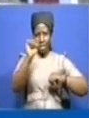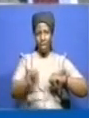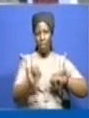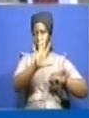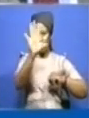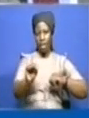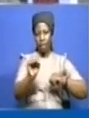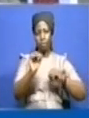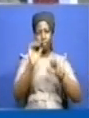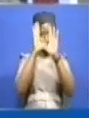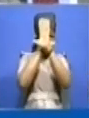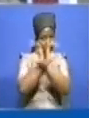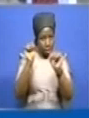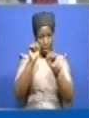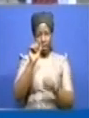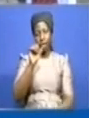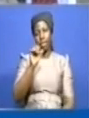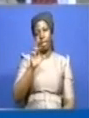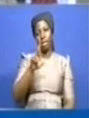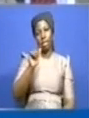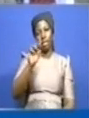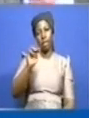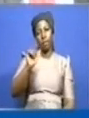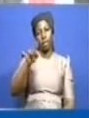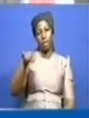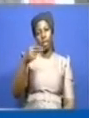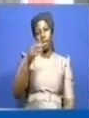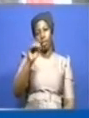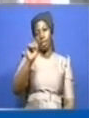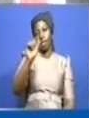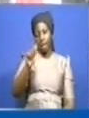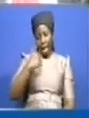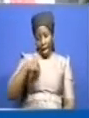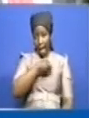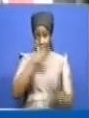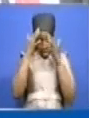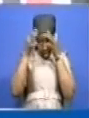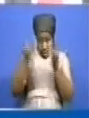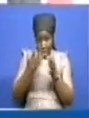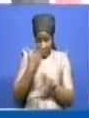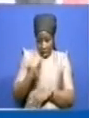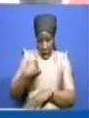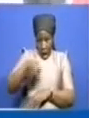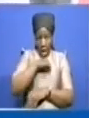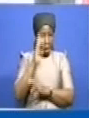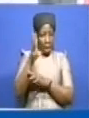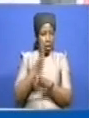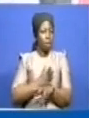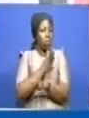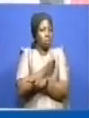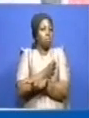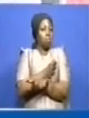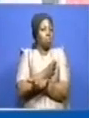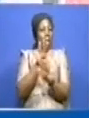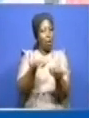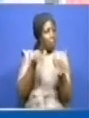Ramaphosa, we took a decision that we are also not going to sit back and